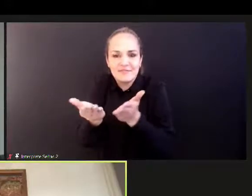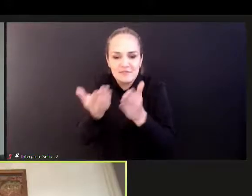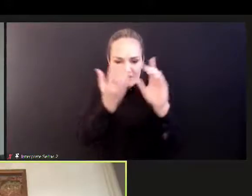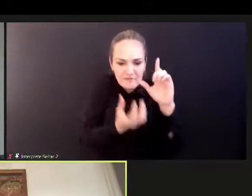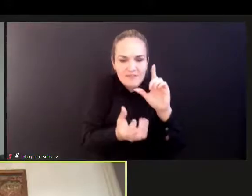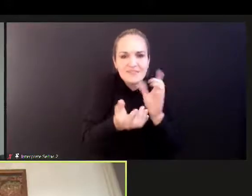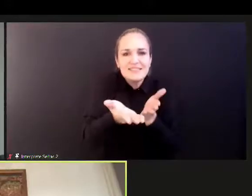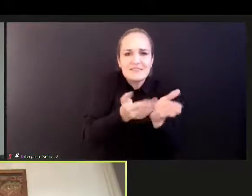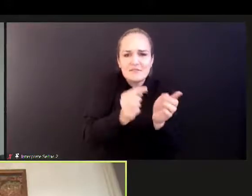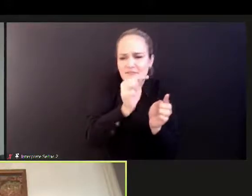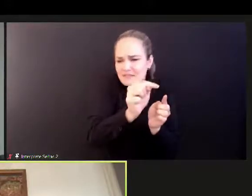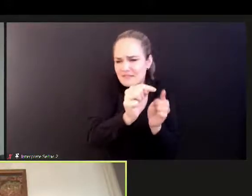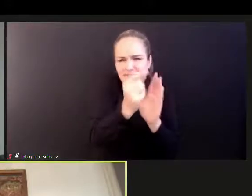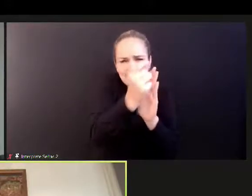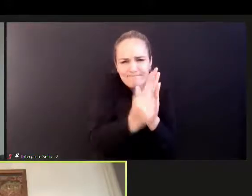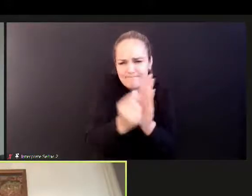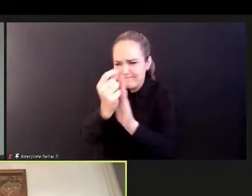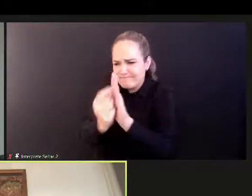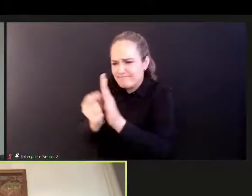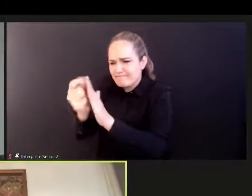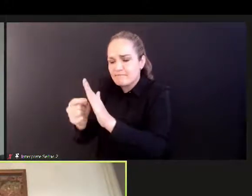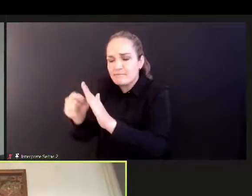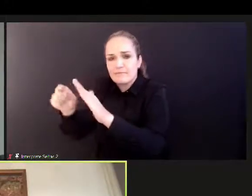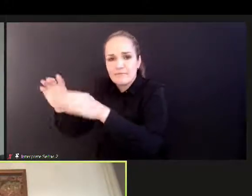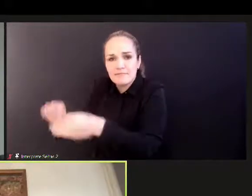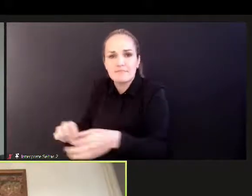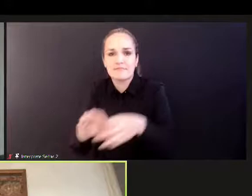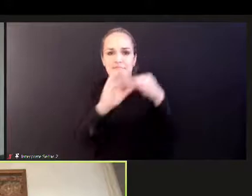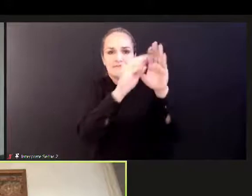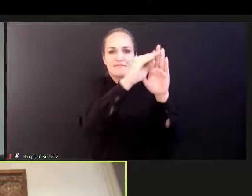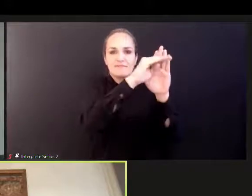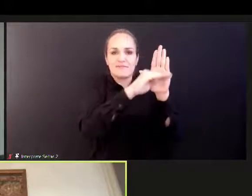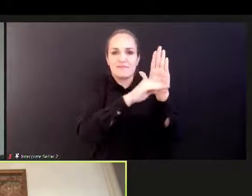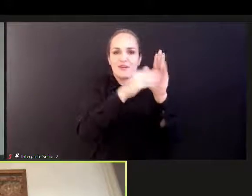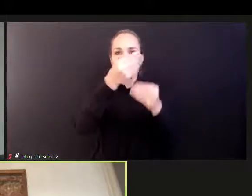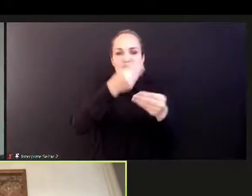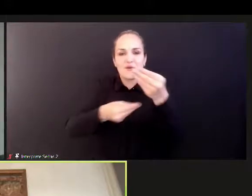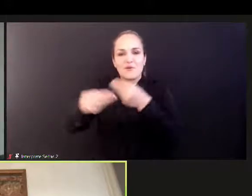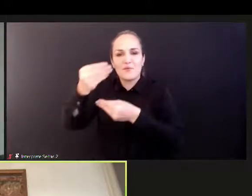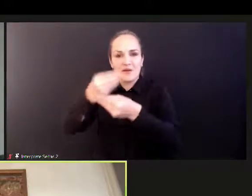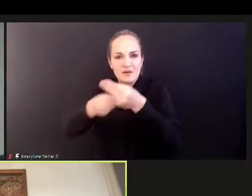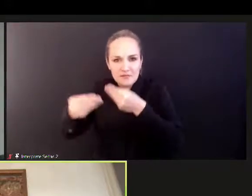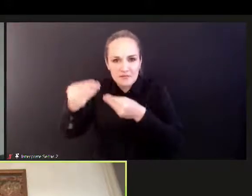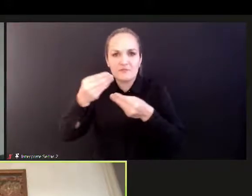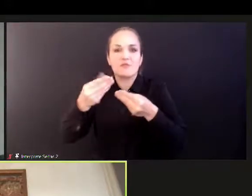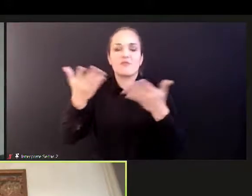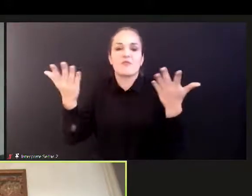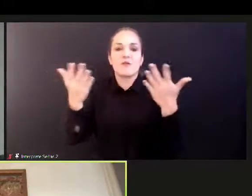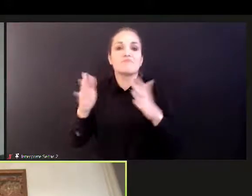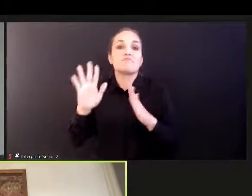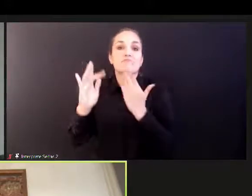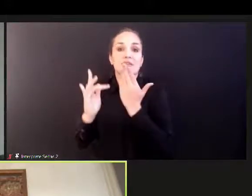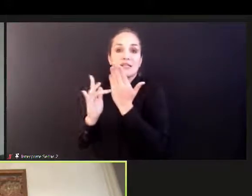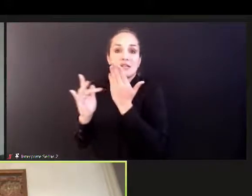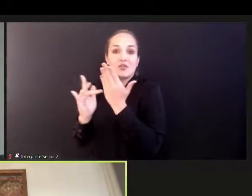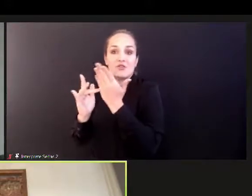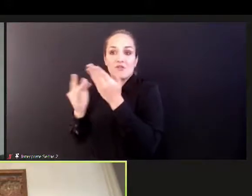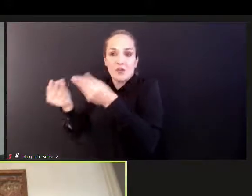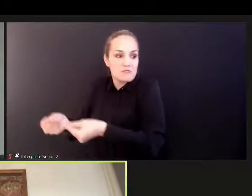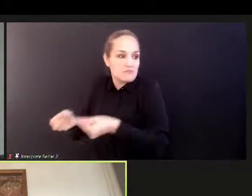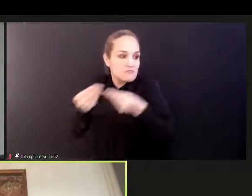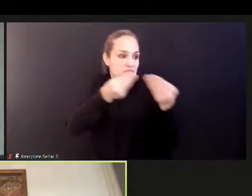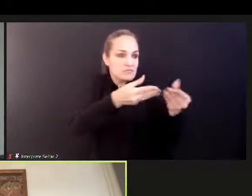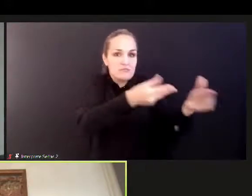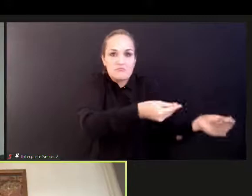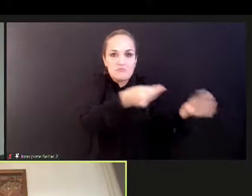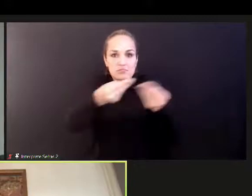negotiations? In terms of technology transfer, in terms of what we're negotiating on again. How does it change